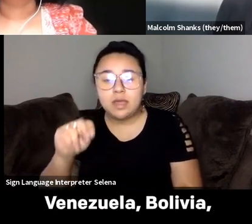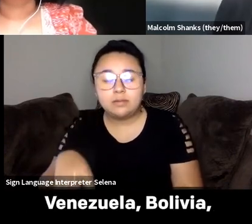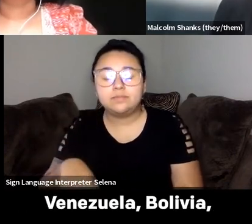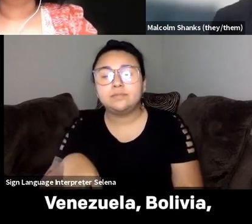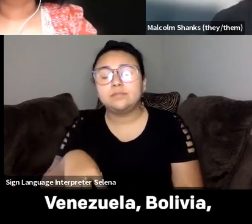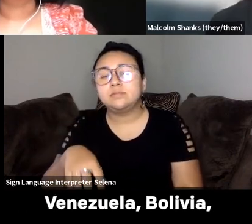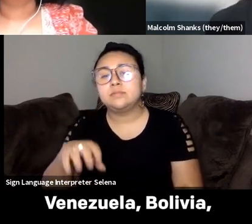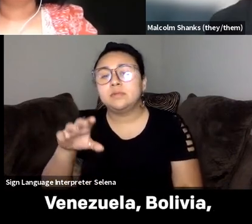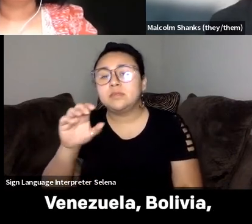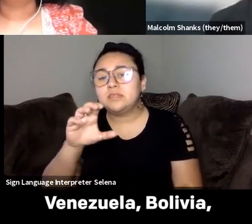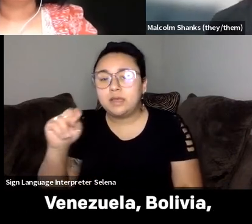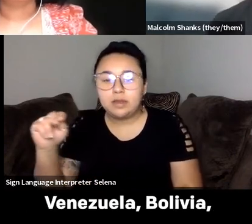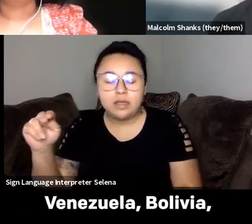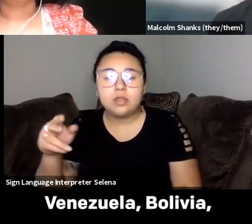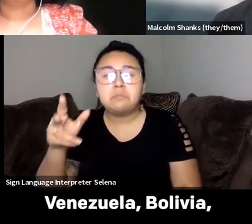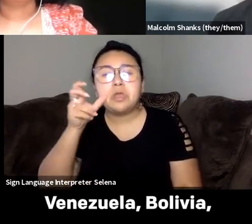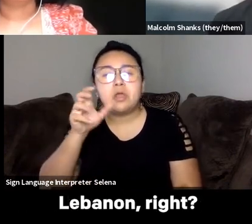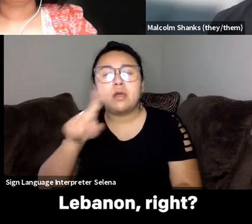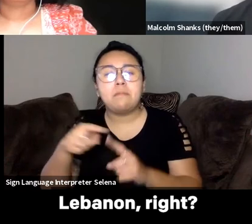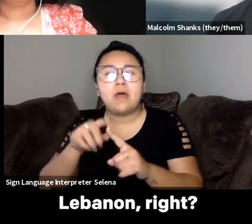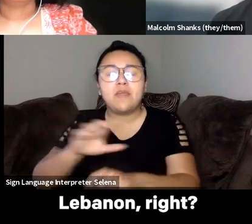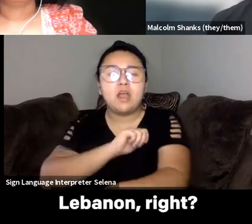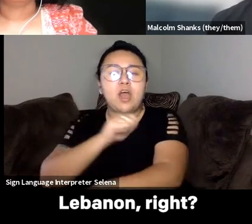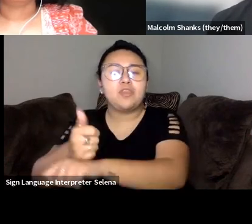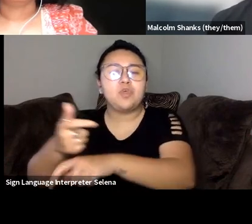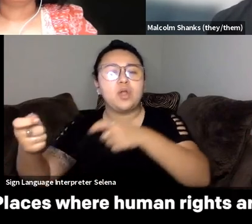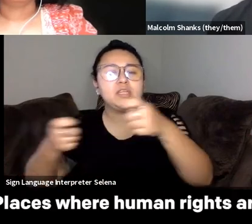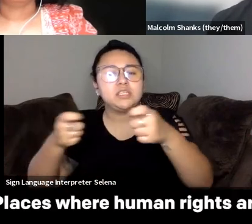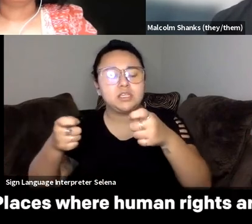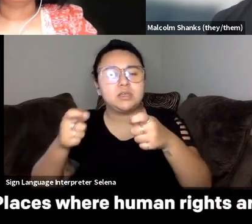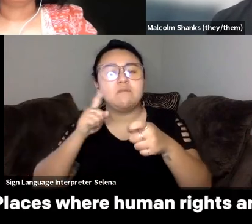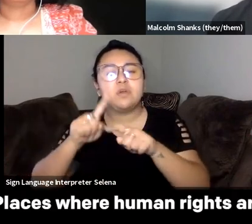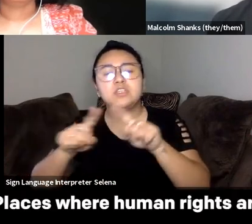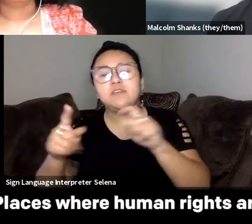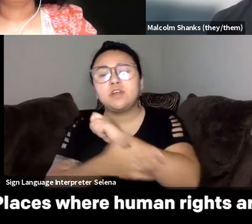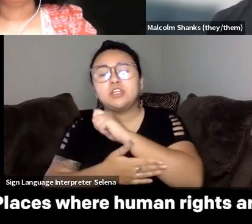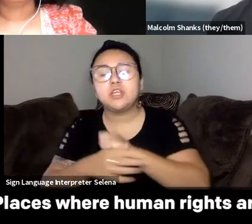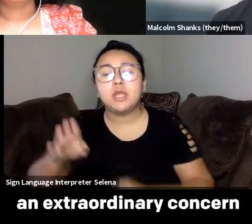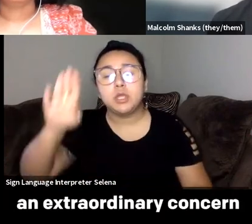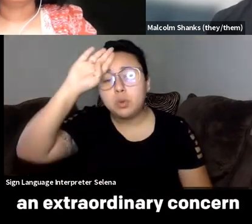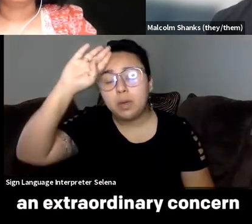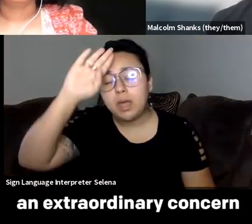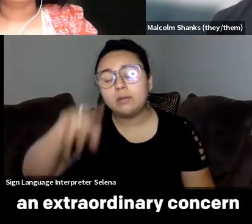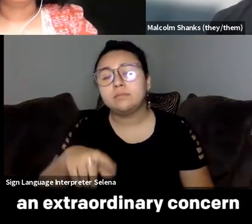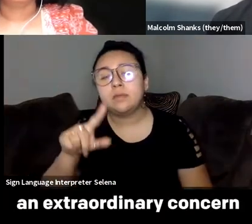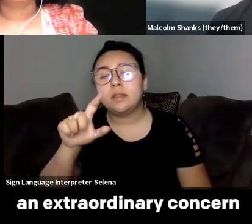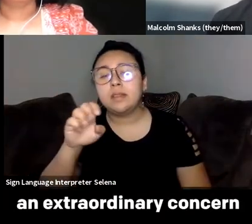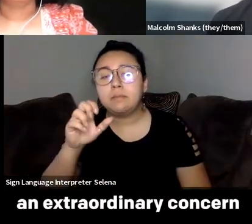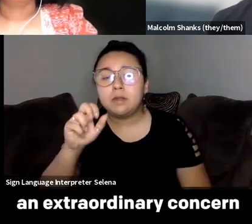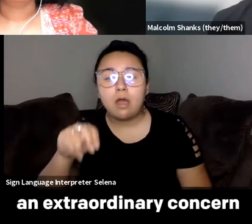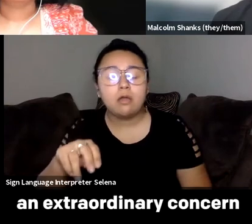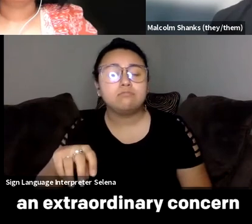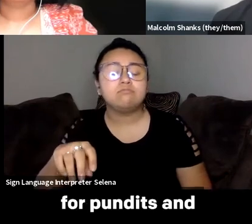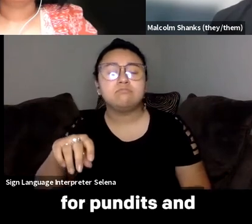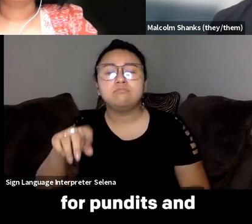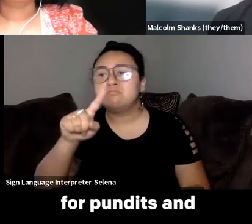Zimbabwe, Venezuela, Bolivia, Lebanon, right? Places where human rights are an extraordinary